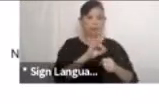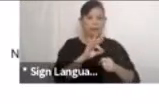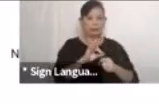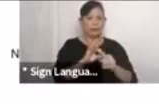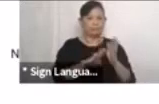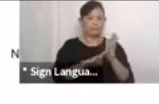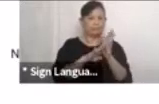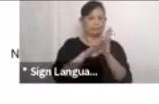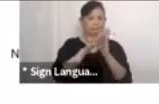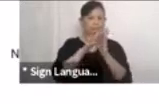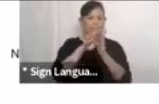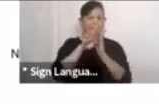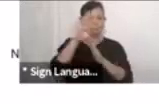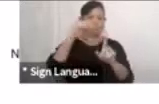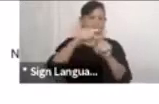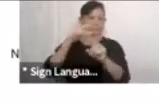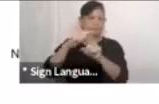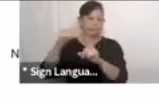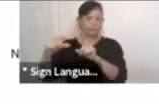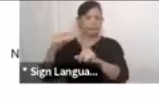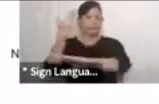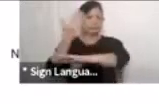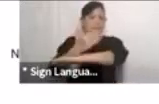see how we can improve services.